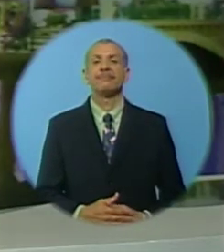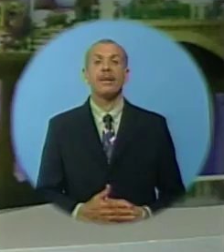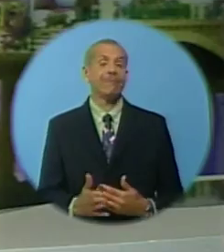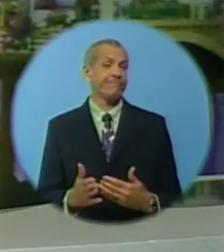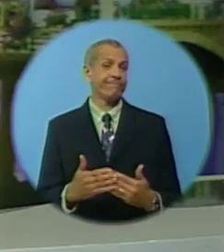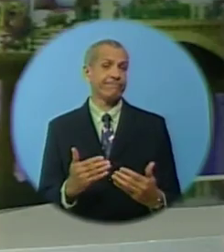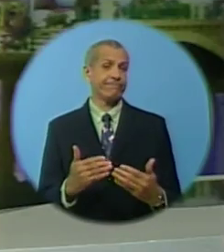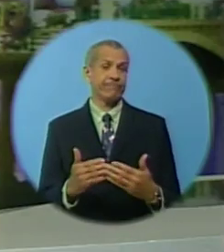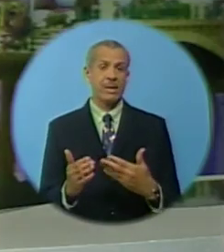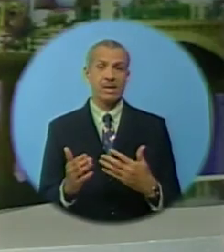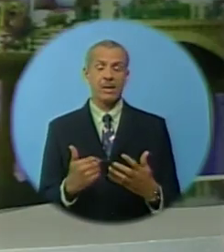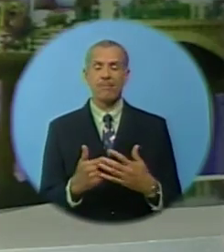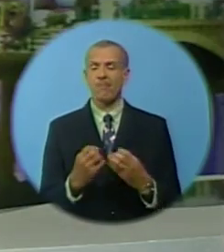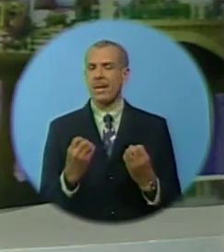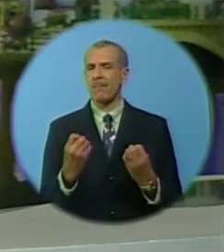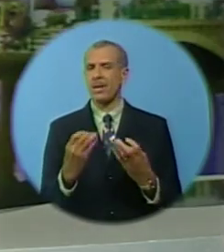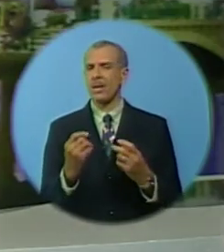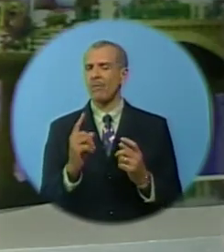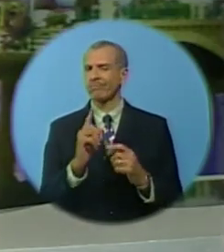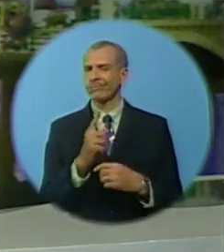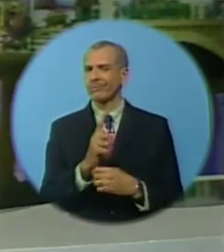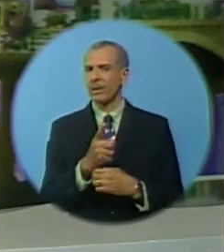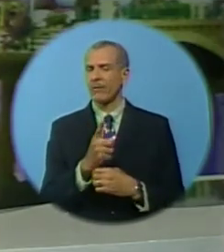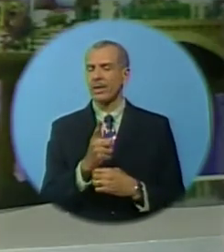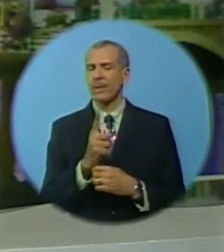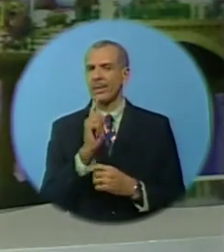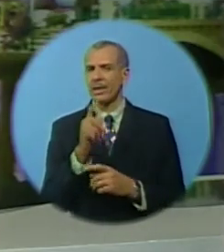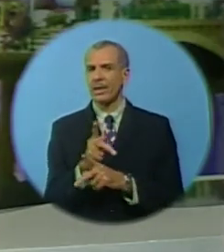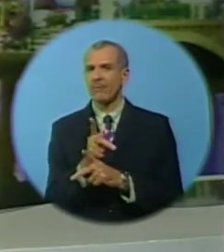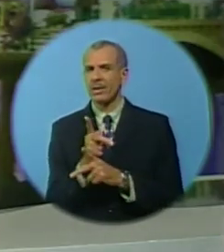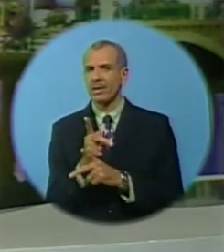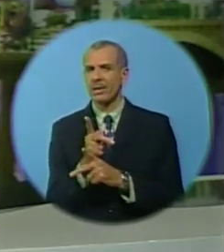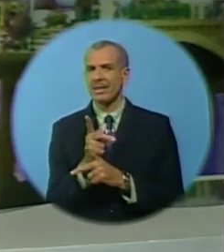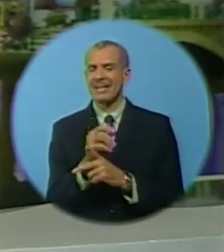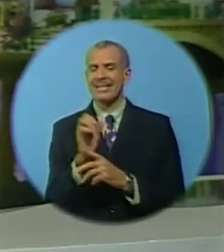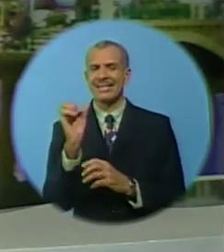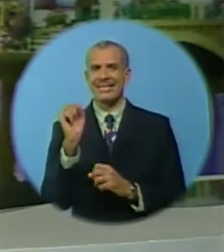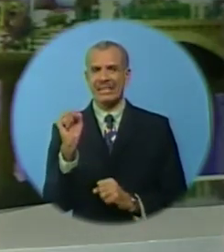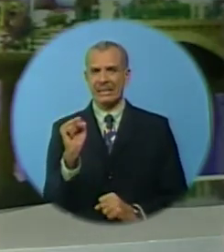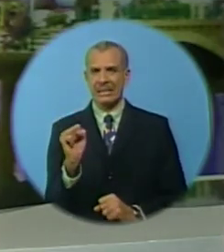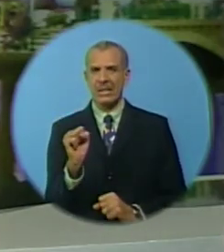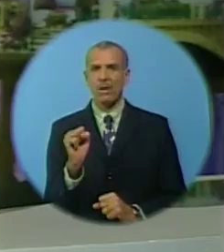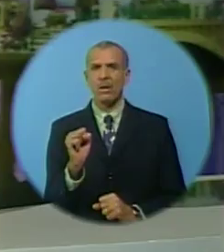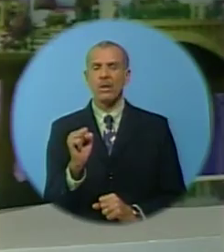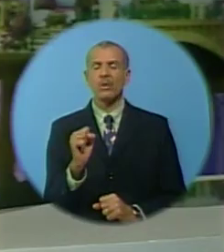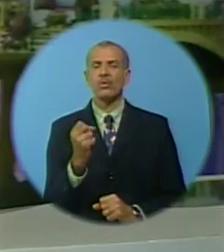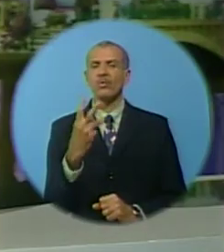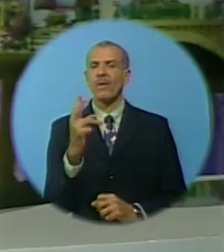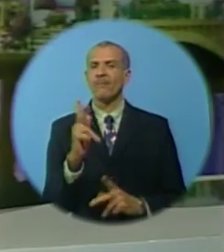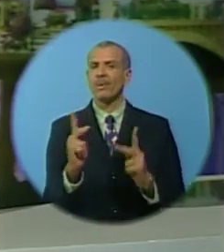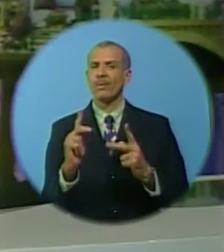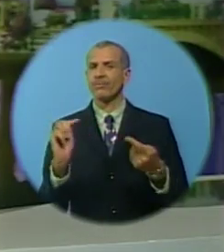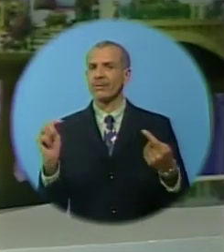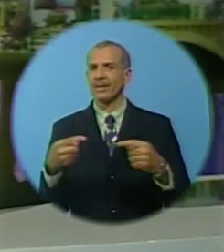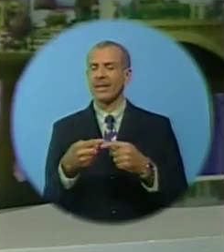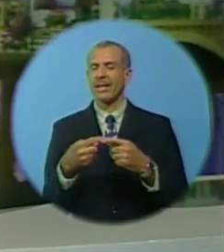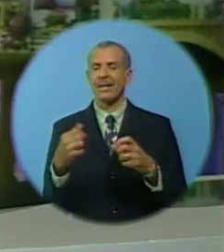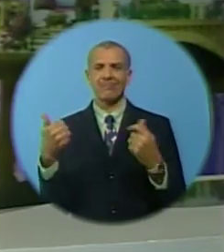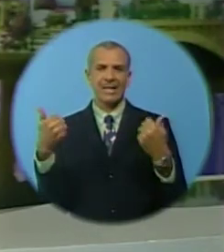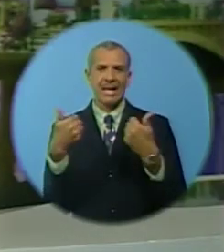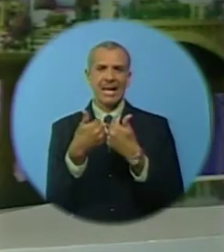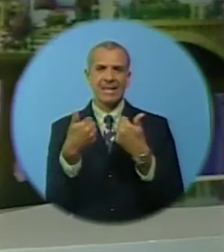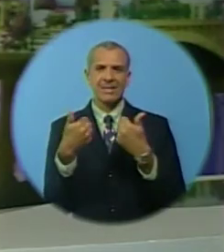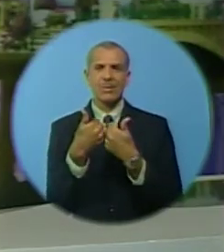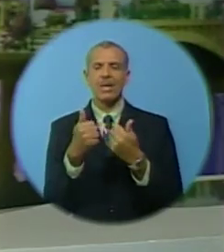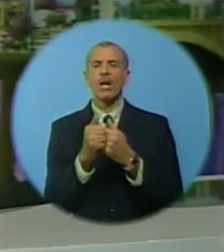Well, despite many warnings for road users to be extra careful this Yuletide season, a dozen people were injured in an accident involving a